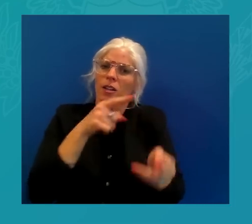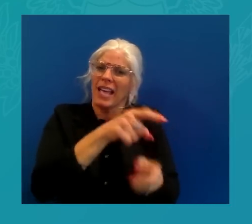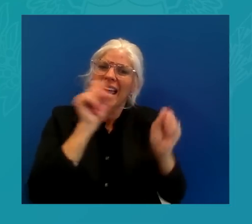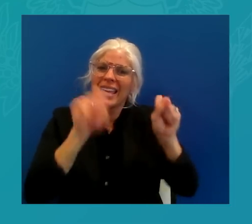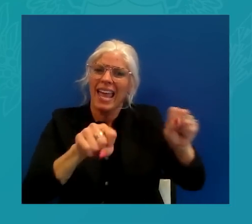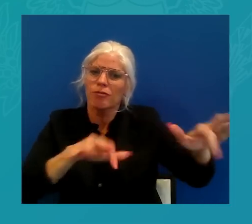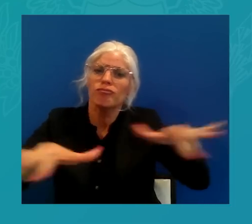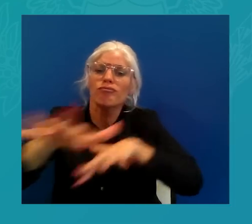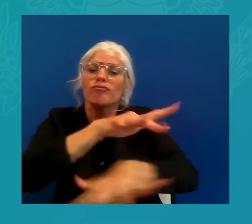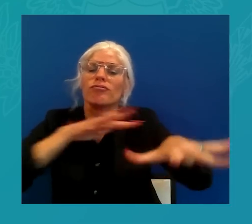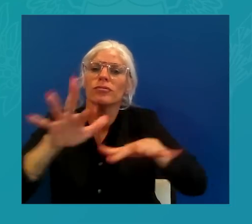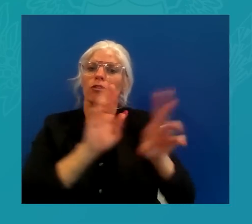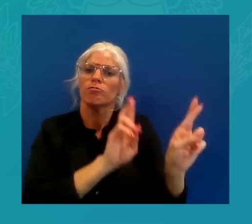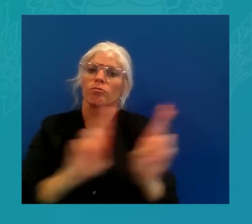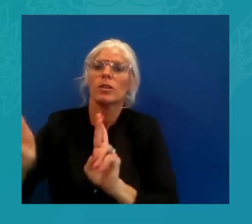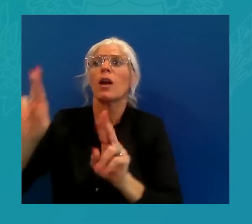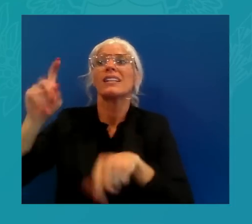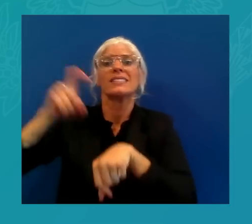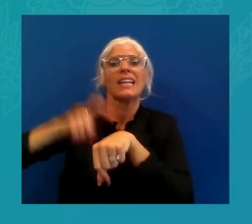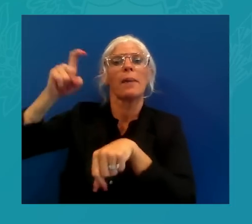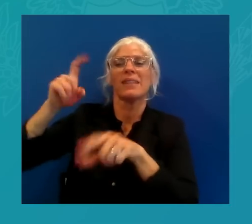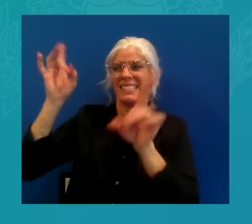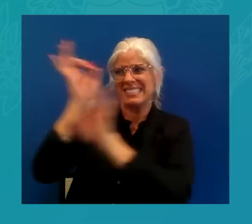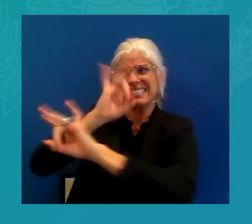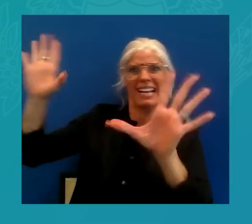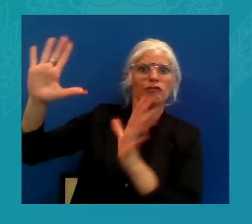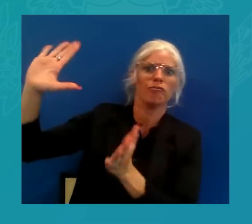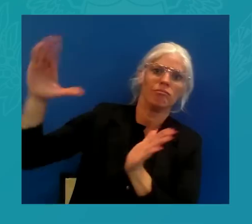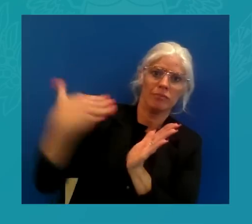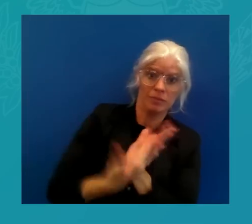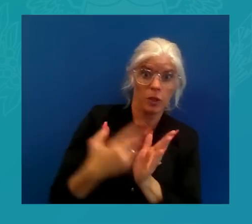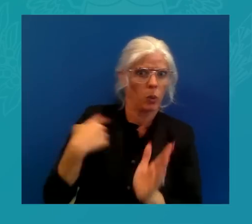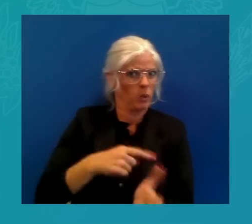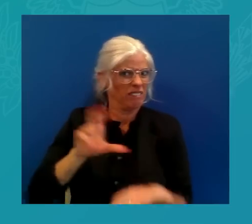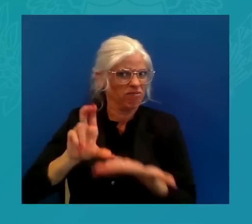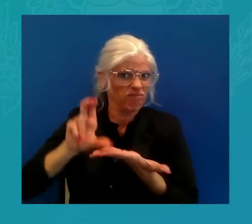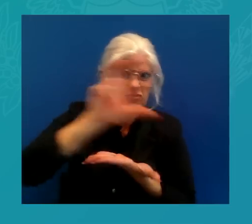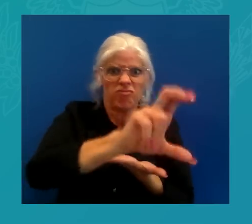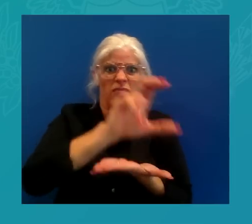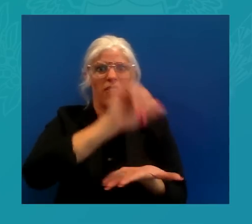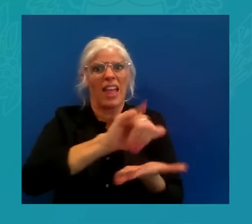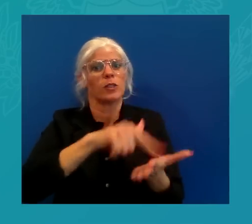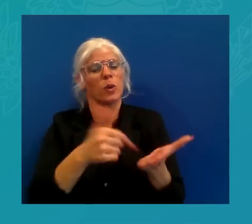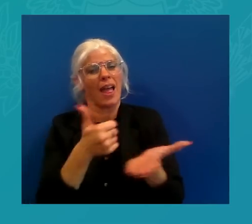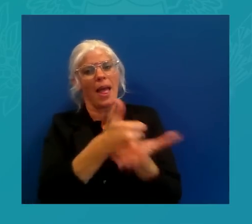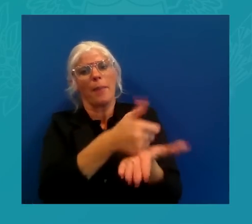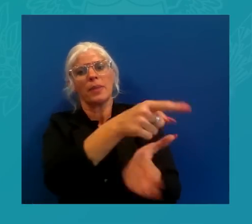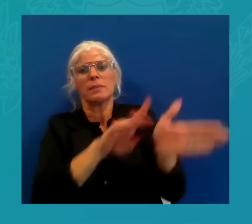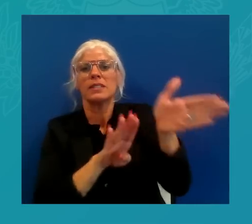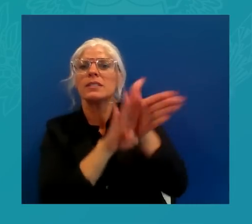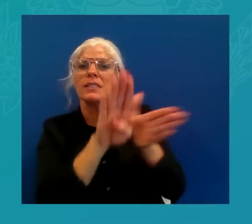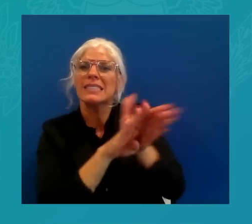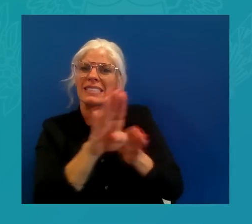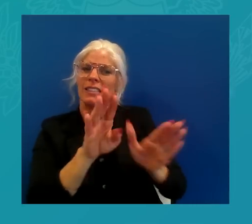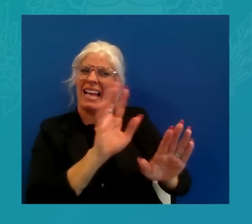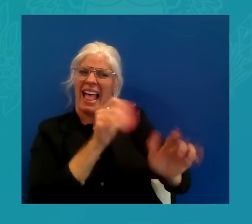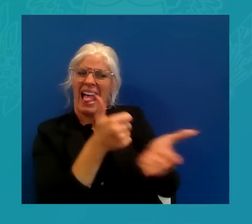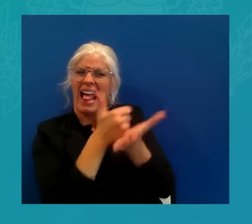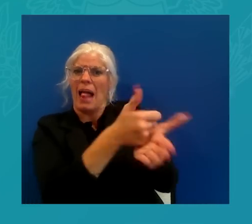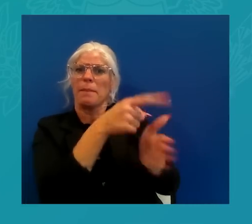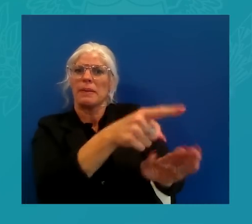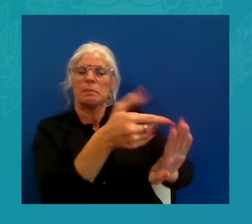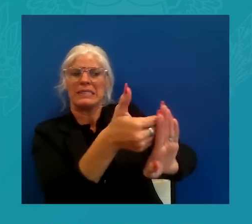Agency. This investment is intended to help develop new early warning systems and pre-position first